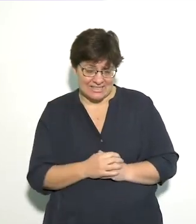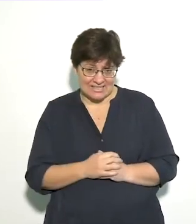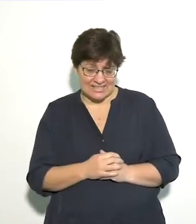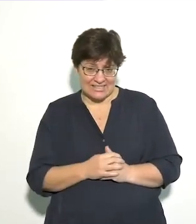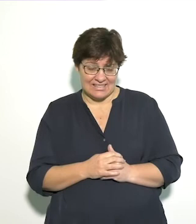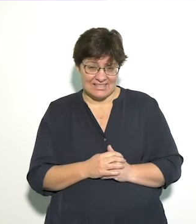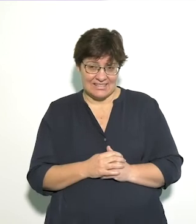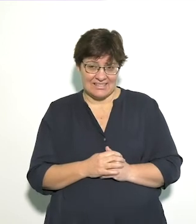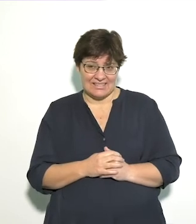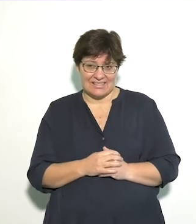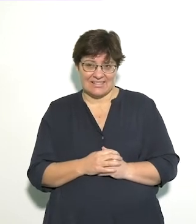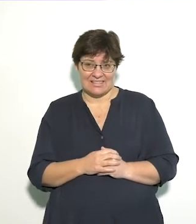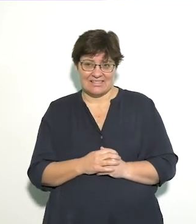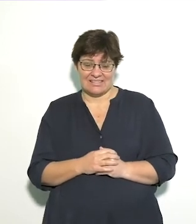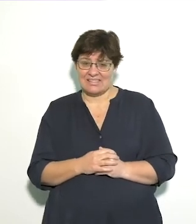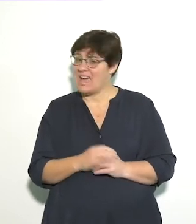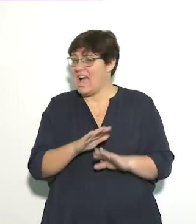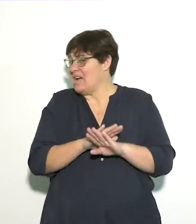little word in there.